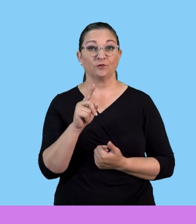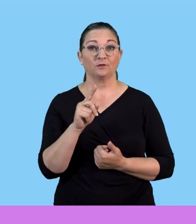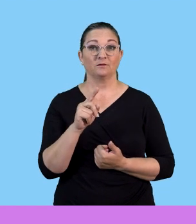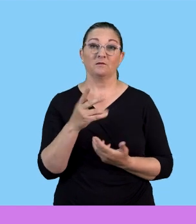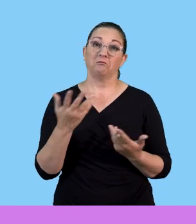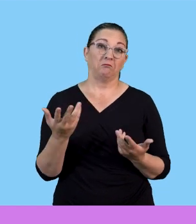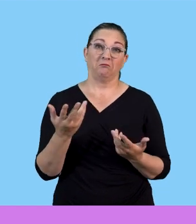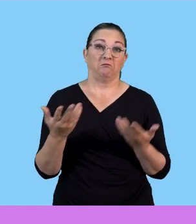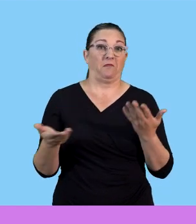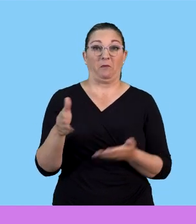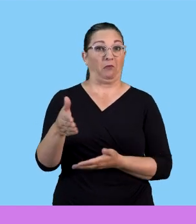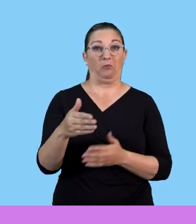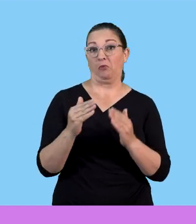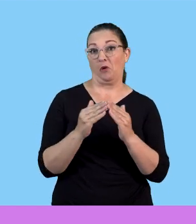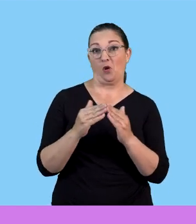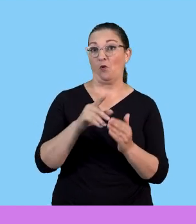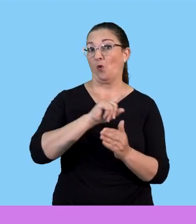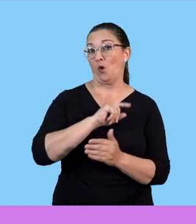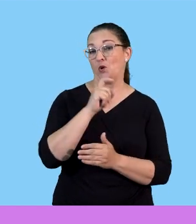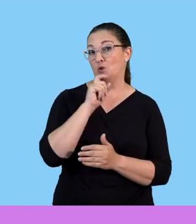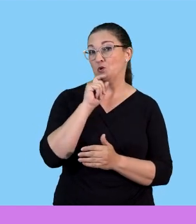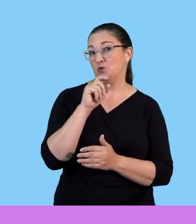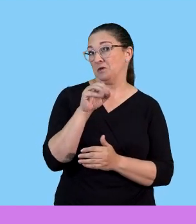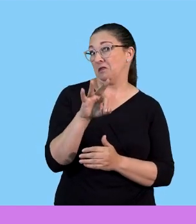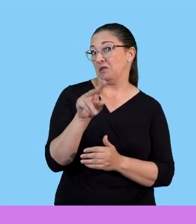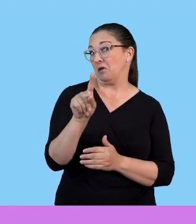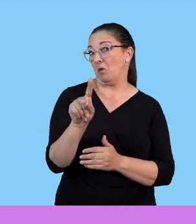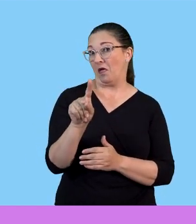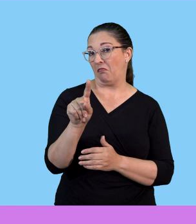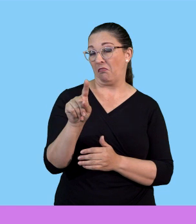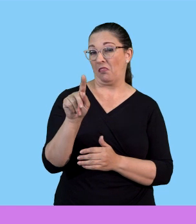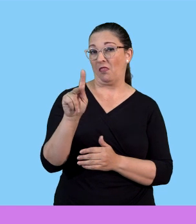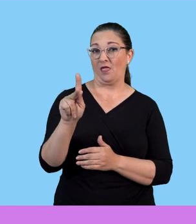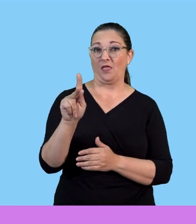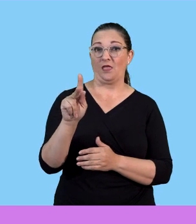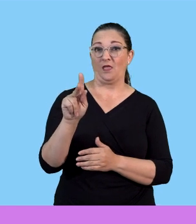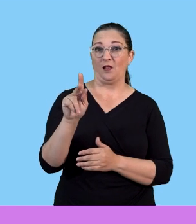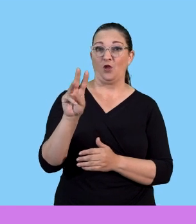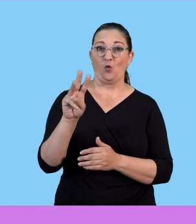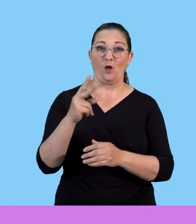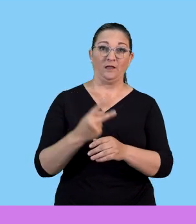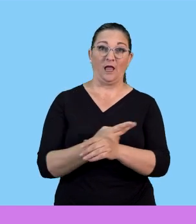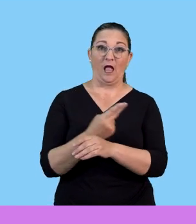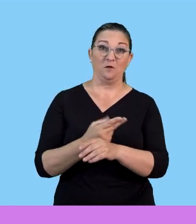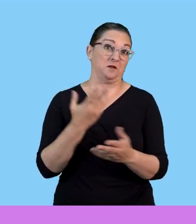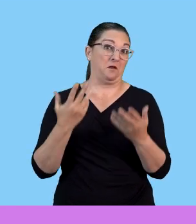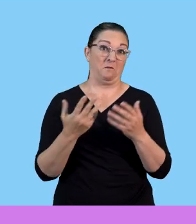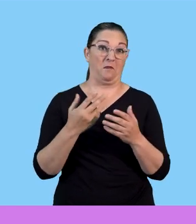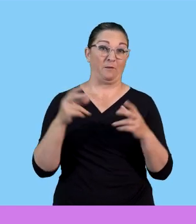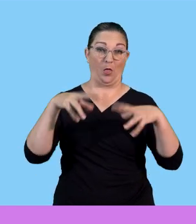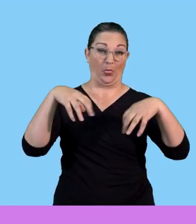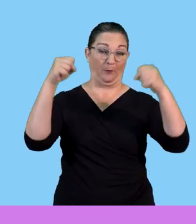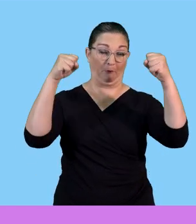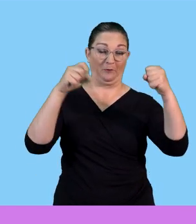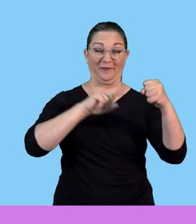and then you'll see they were hardly home because they only used 31 kilowatt hours. I think load